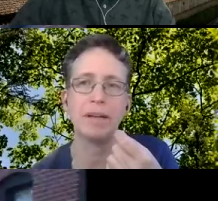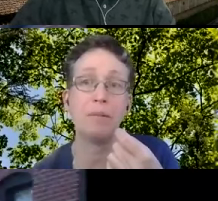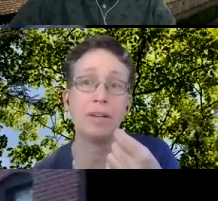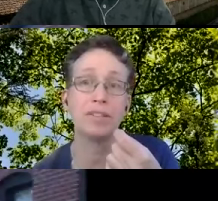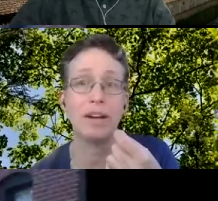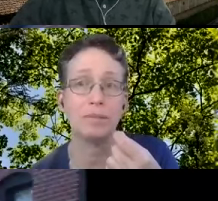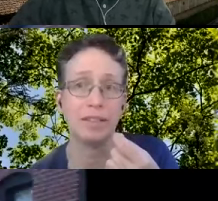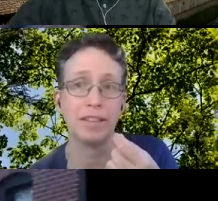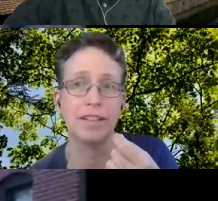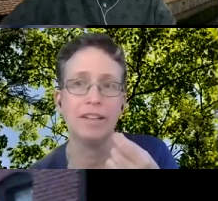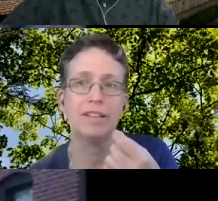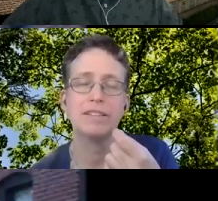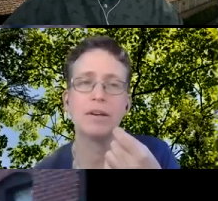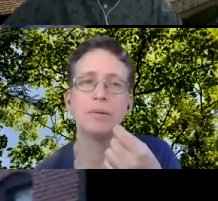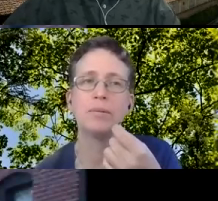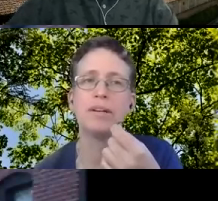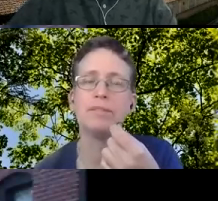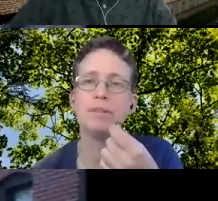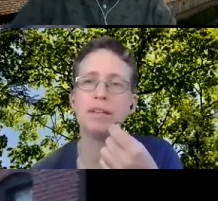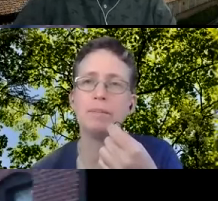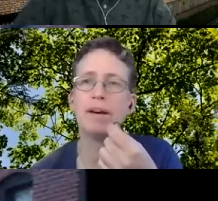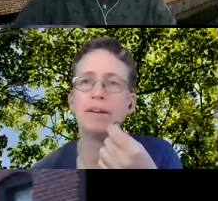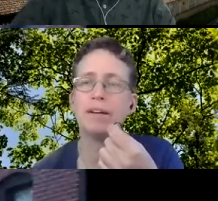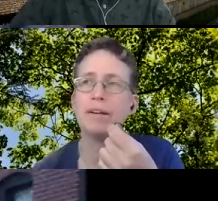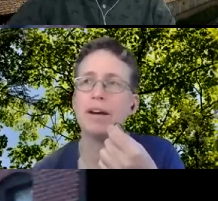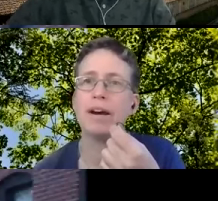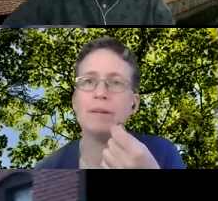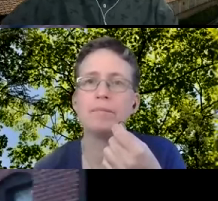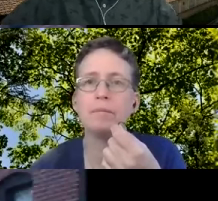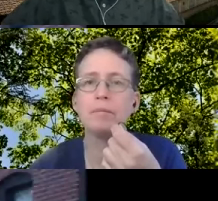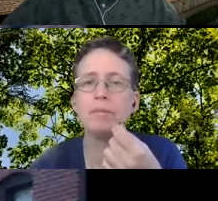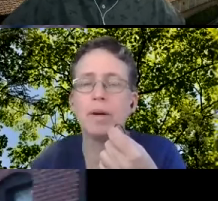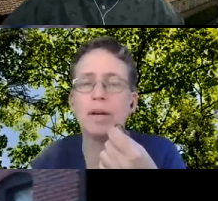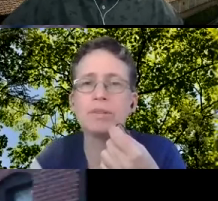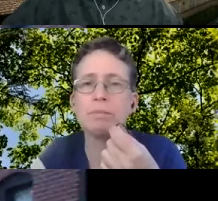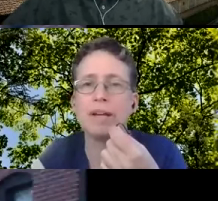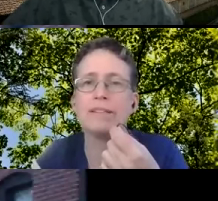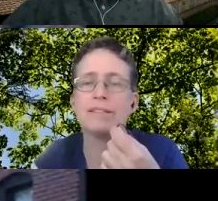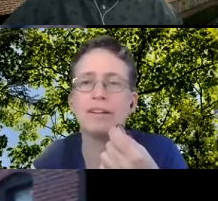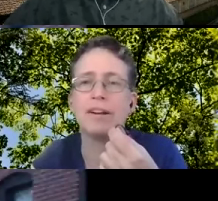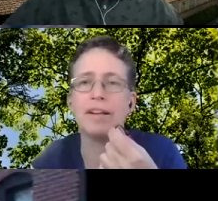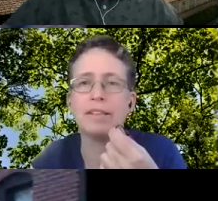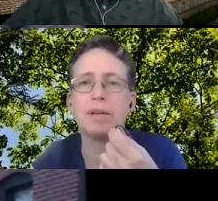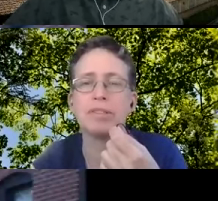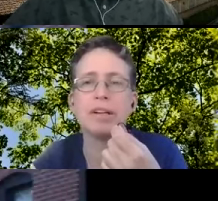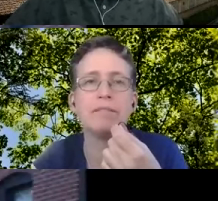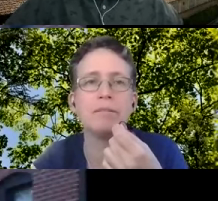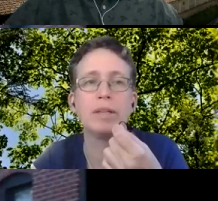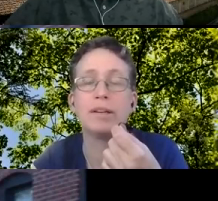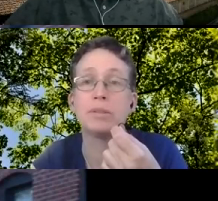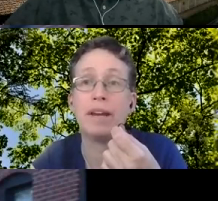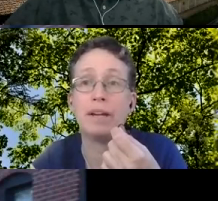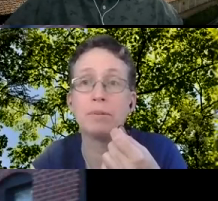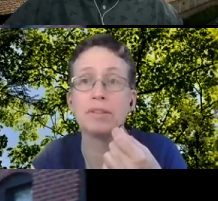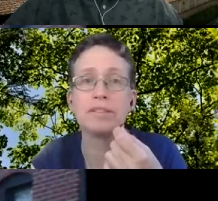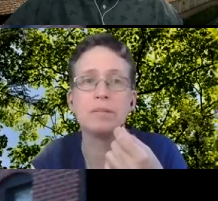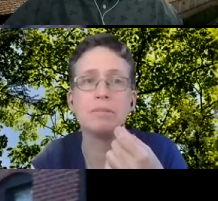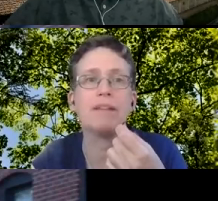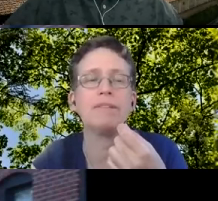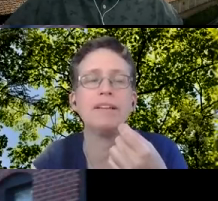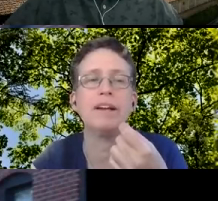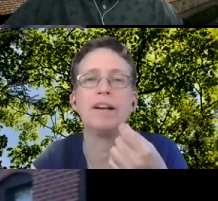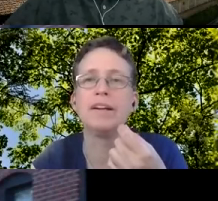but how we interact with it. So if you think about what sort of plants are in this picture and sort of animals